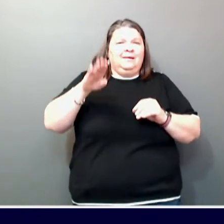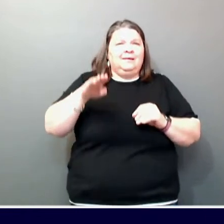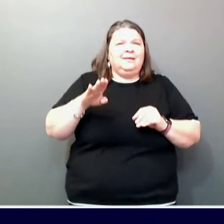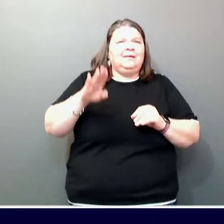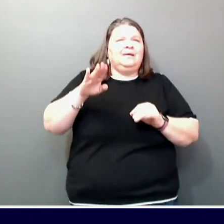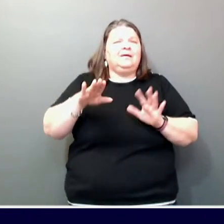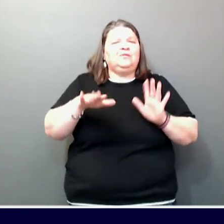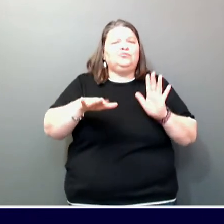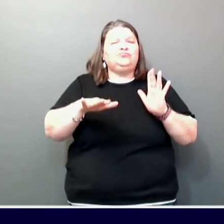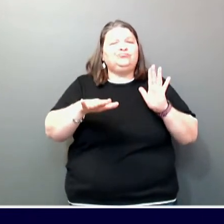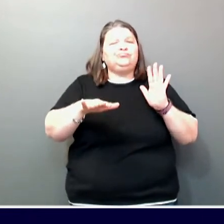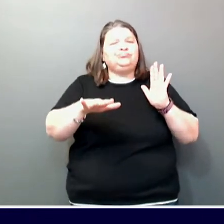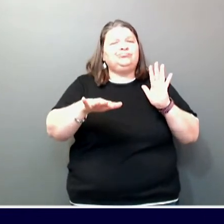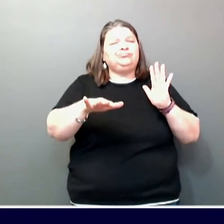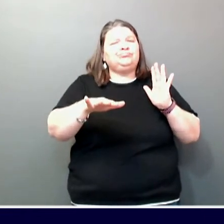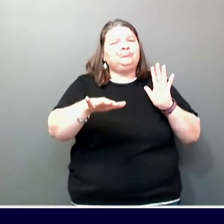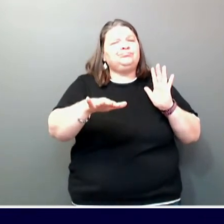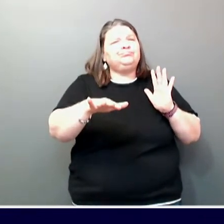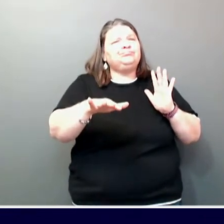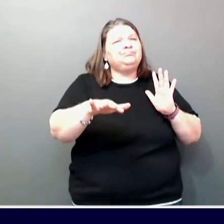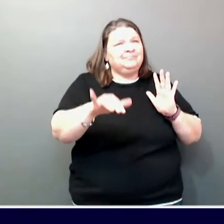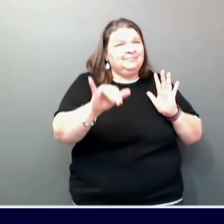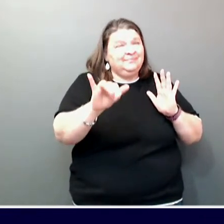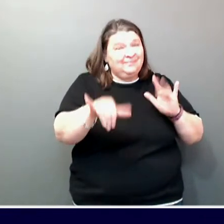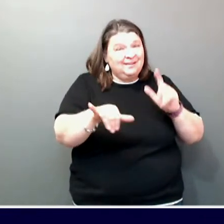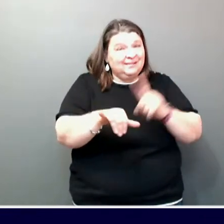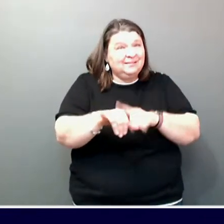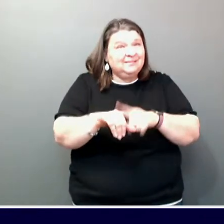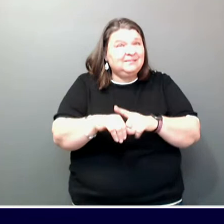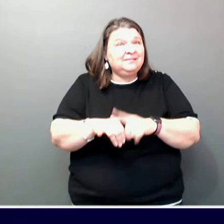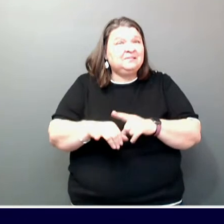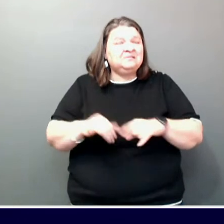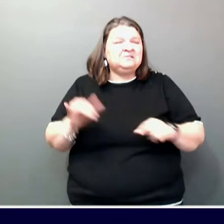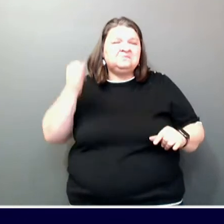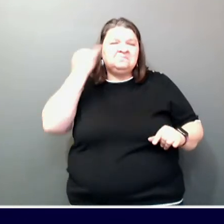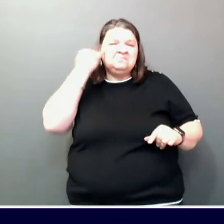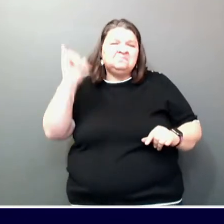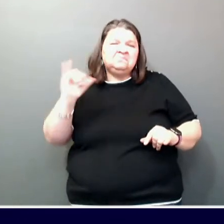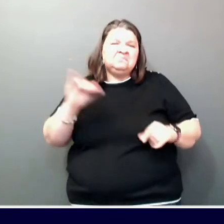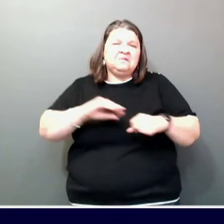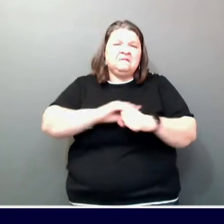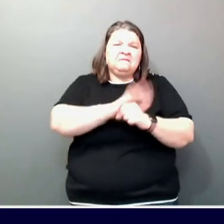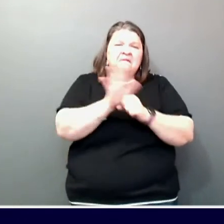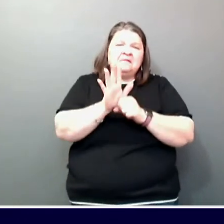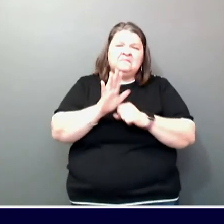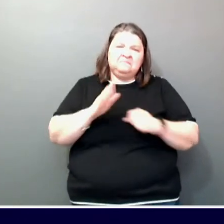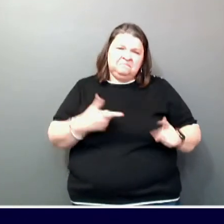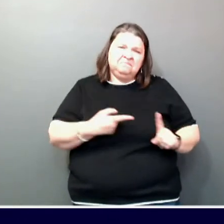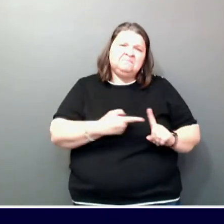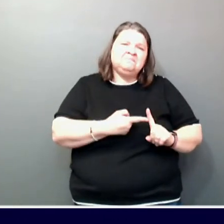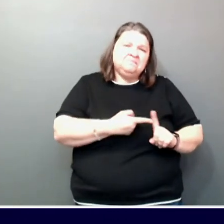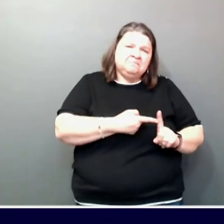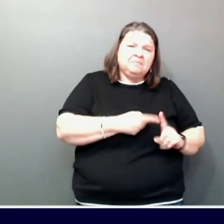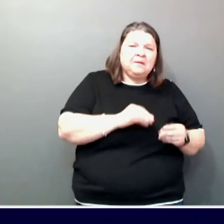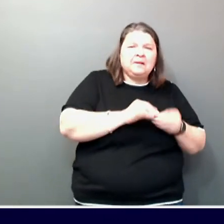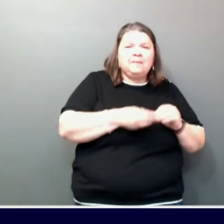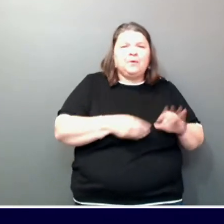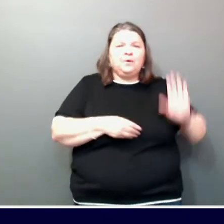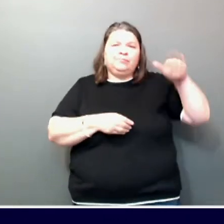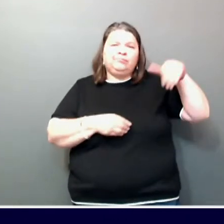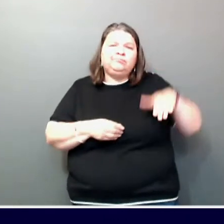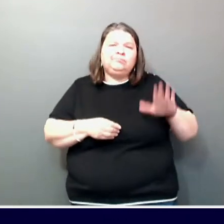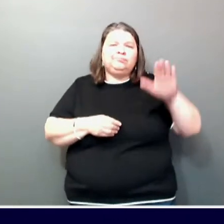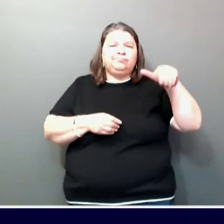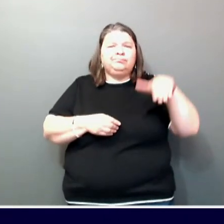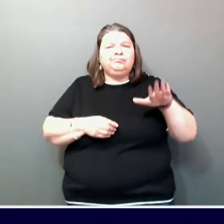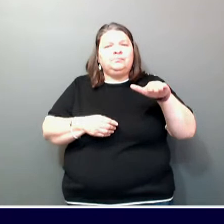Our vaccination rates, particularly in Maine, mean that if there were an uptick, we would be able to withstand it better than, say,